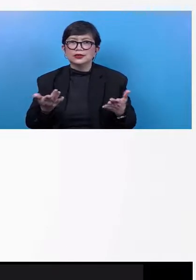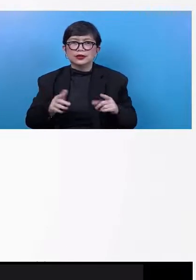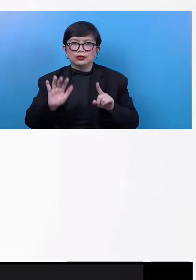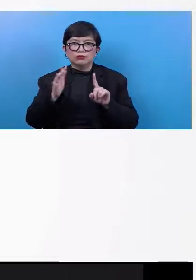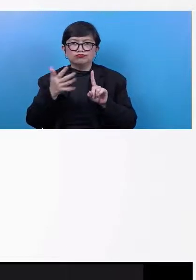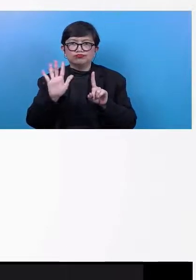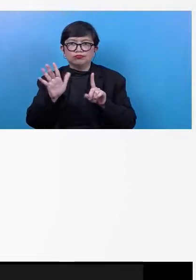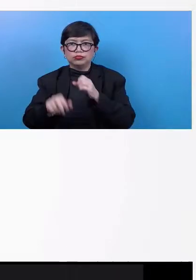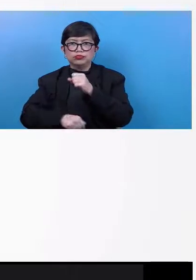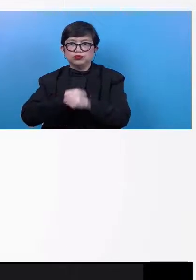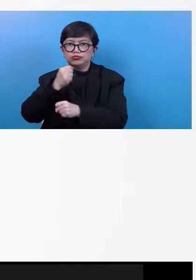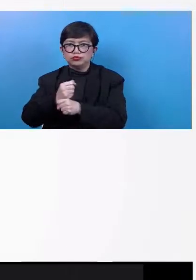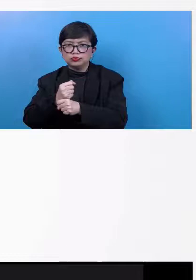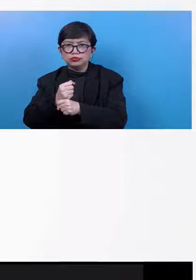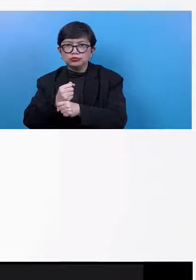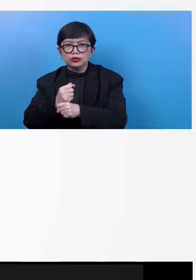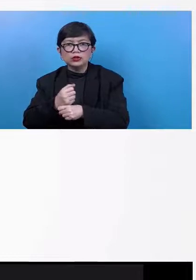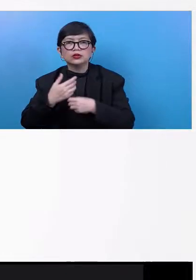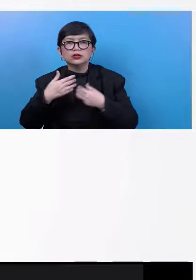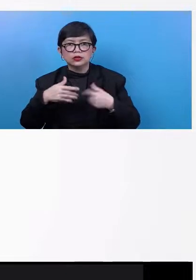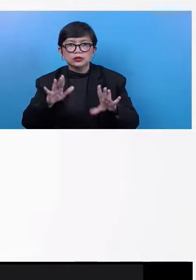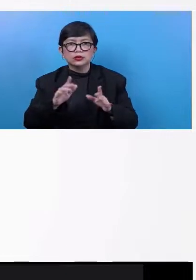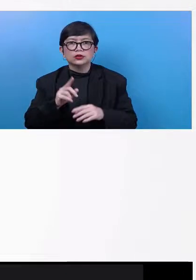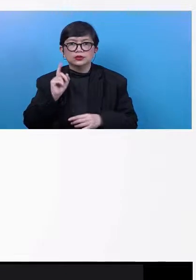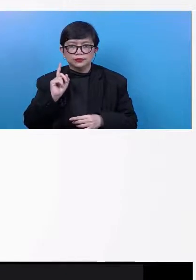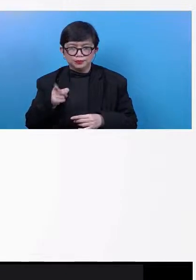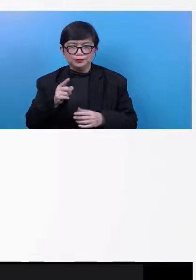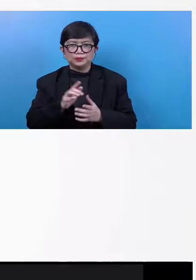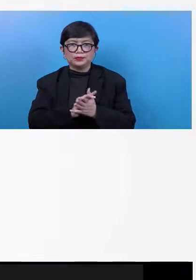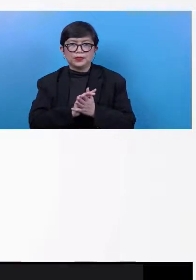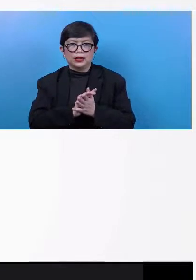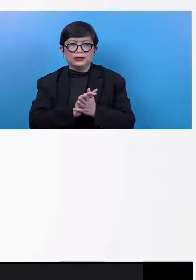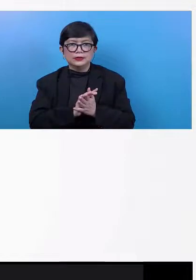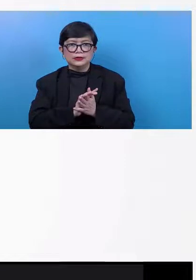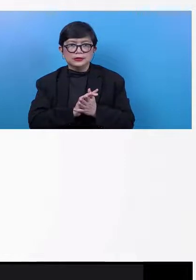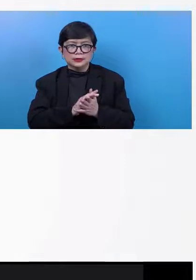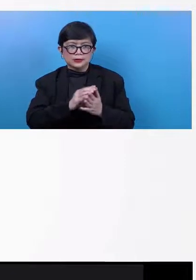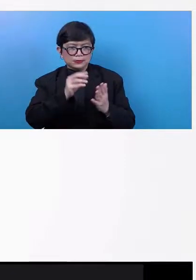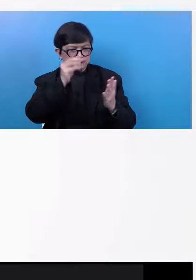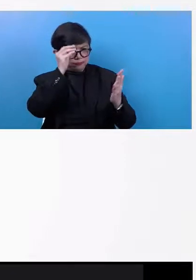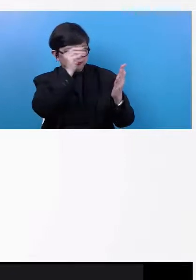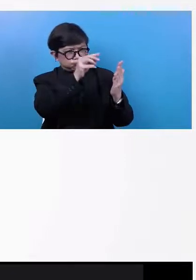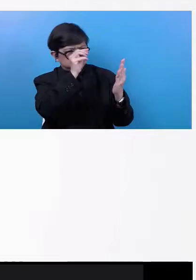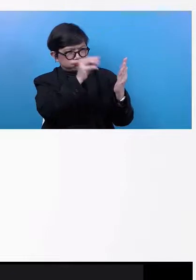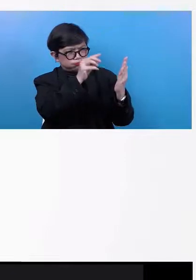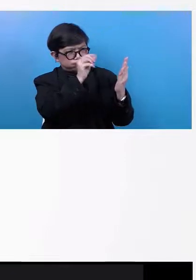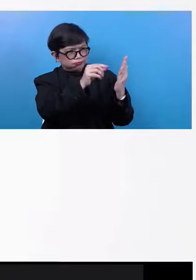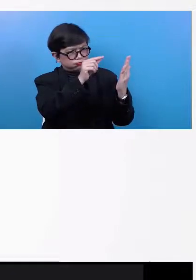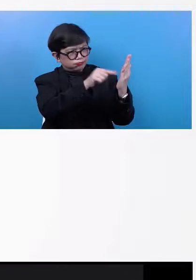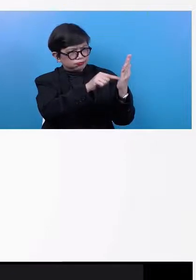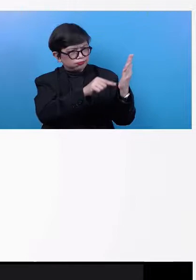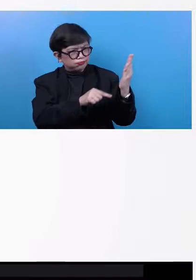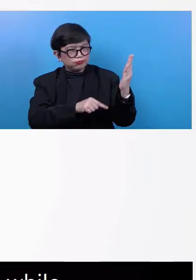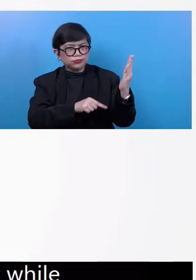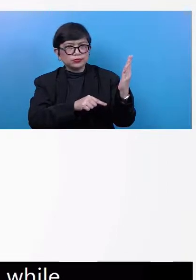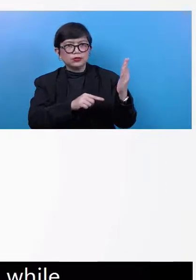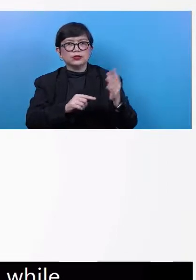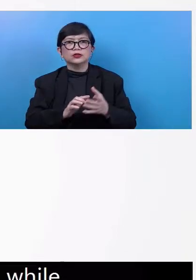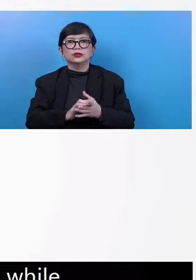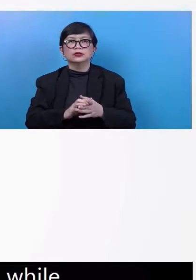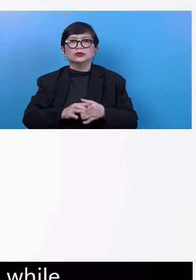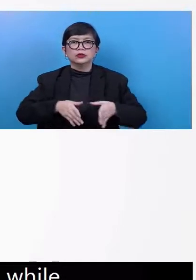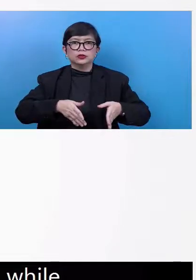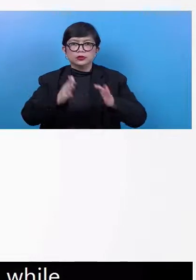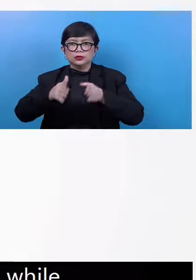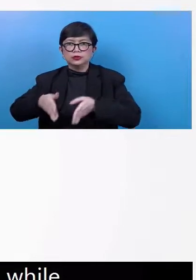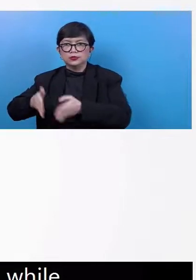a academic discipline, as well as a community of practice, stress testing for infrastructure is really